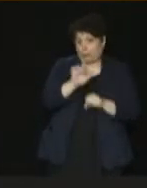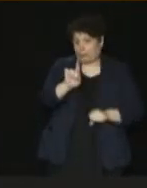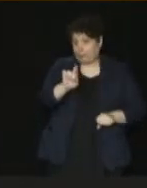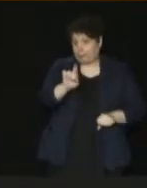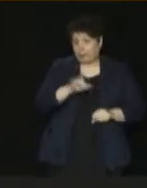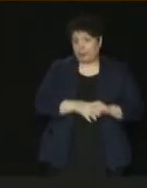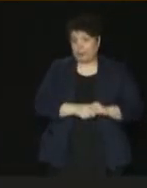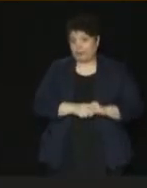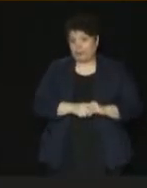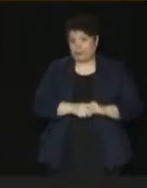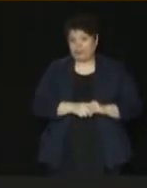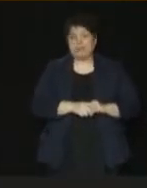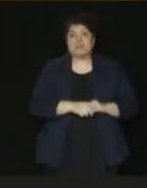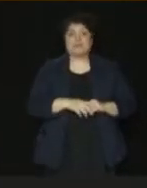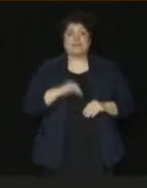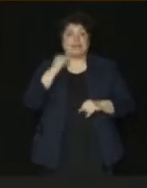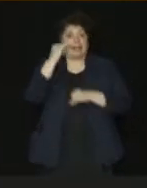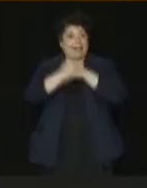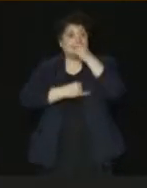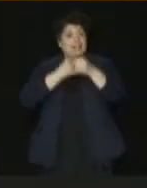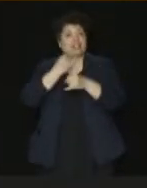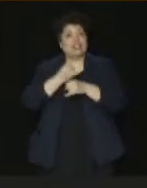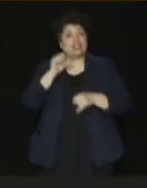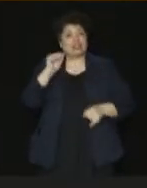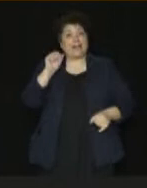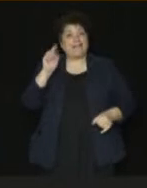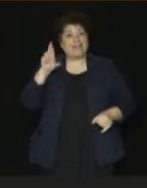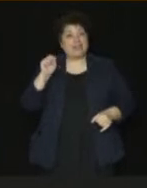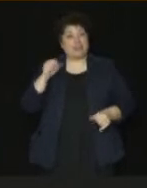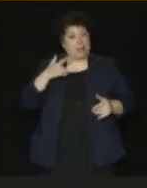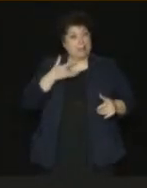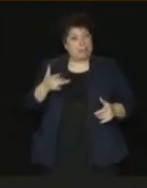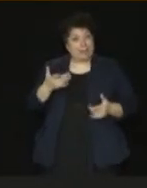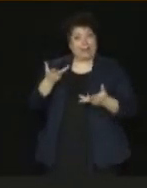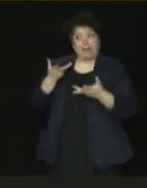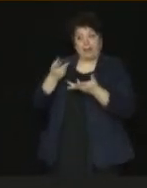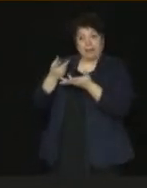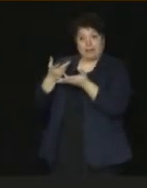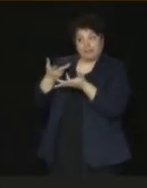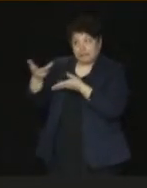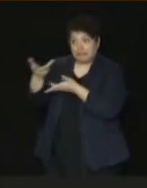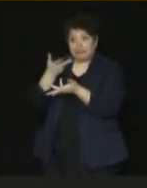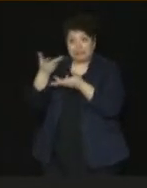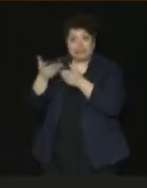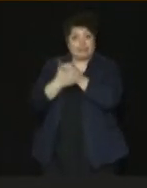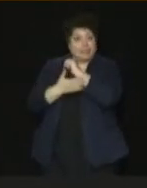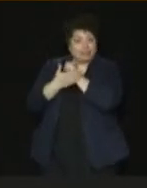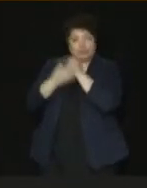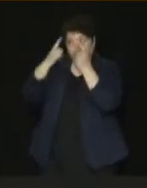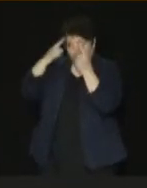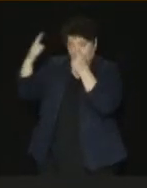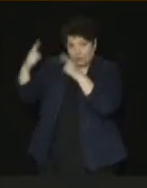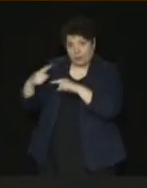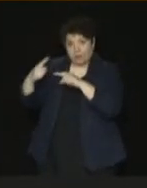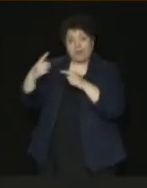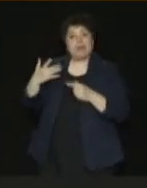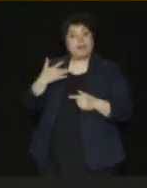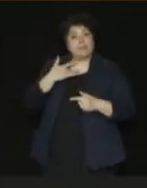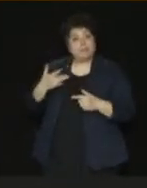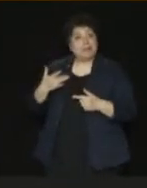International affairs and agreements between nations are based an awful lot